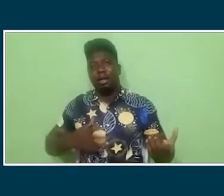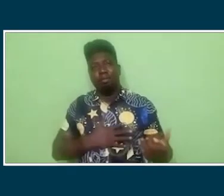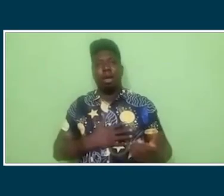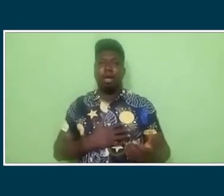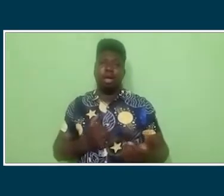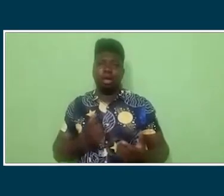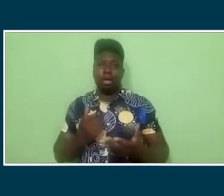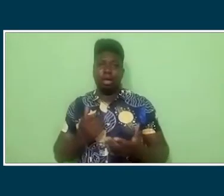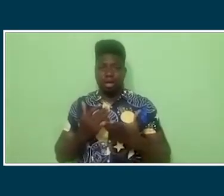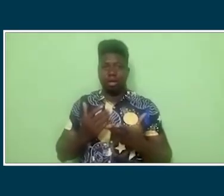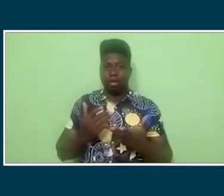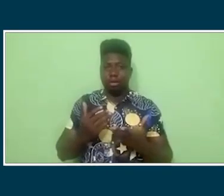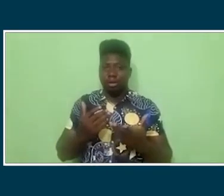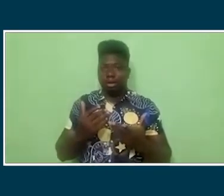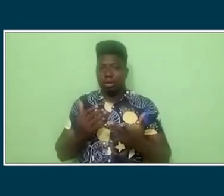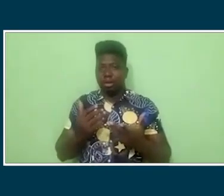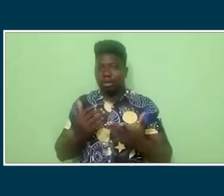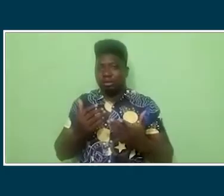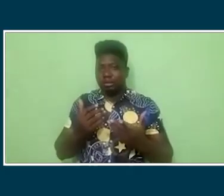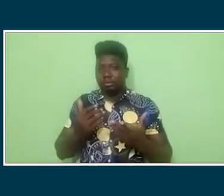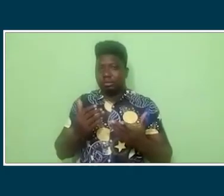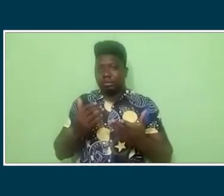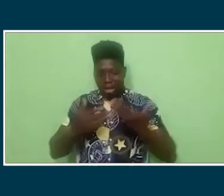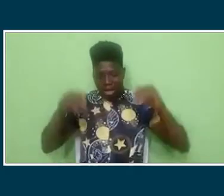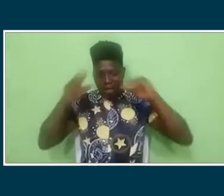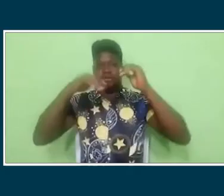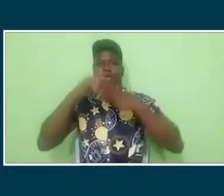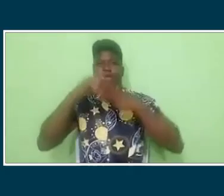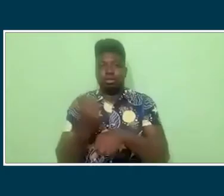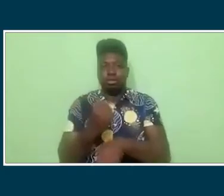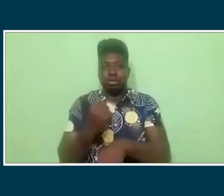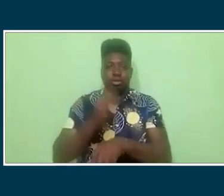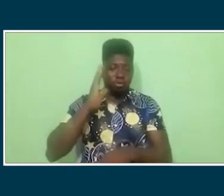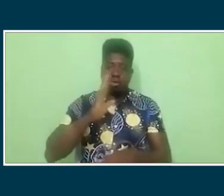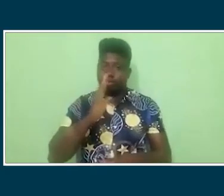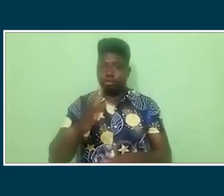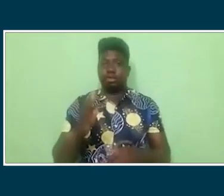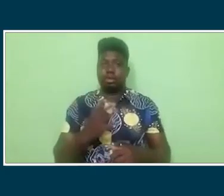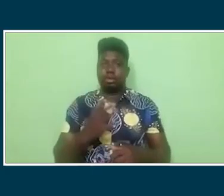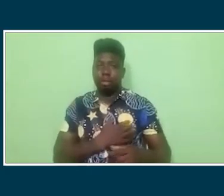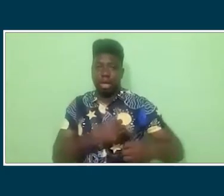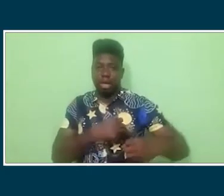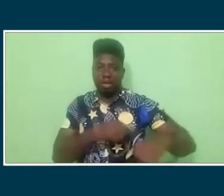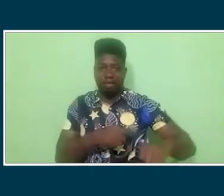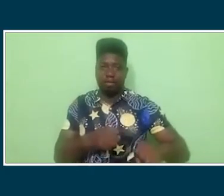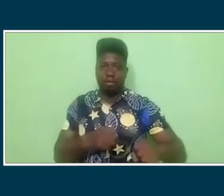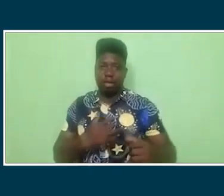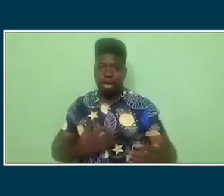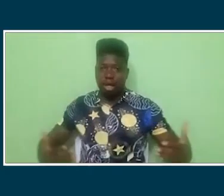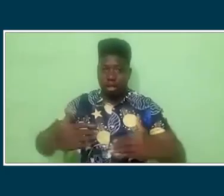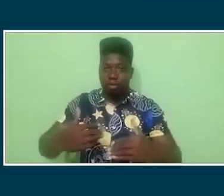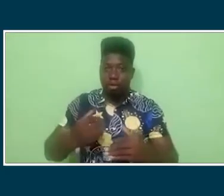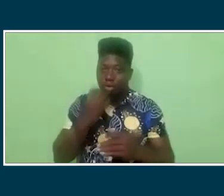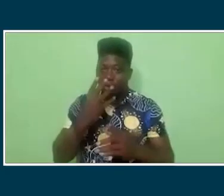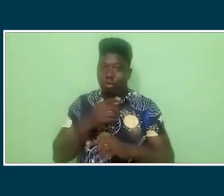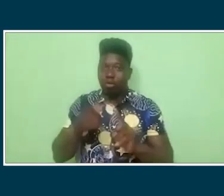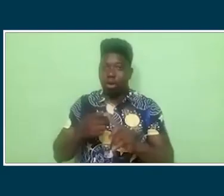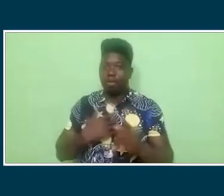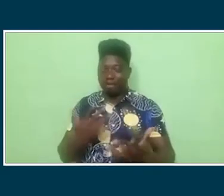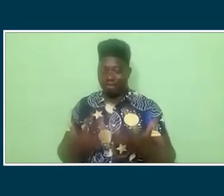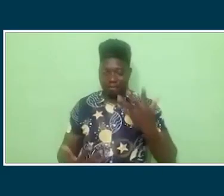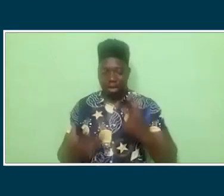My haven in the storm. Will you keep the embers warm when my fire's all